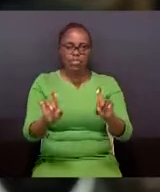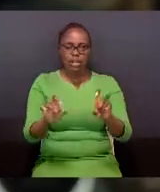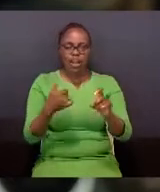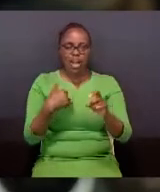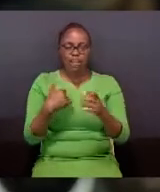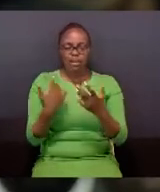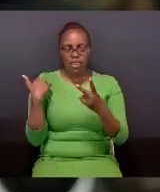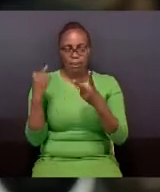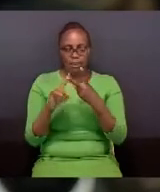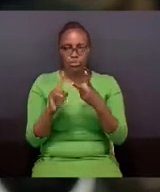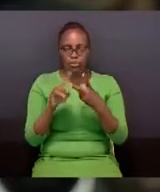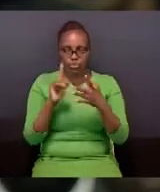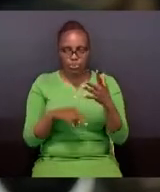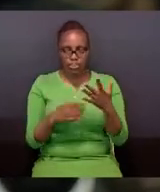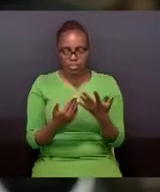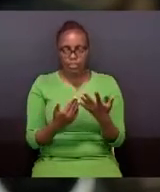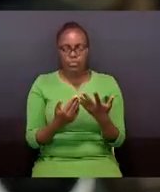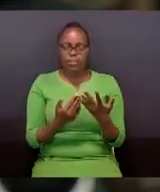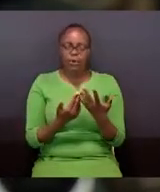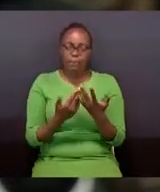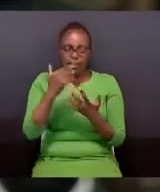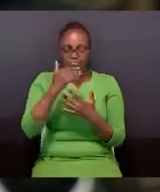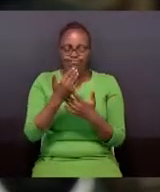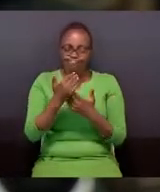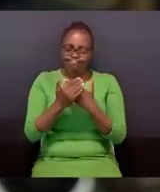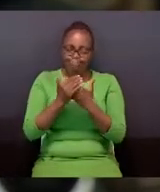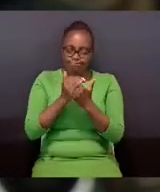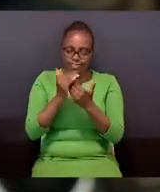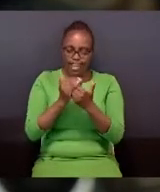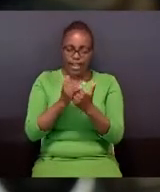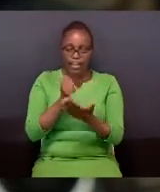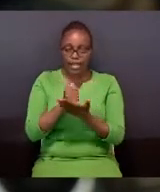thing is, be kind and have humanity.